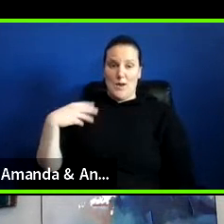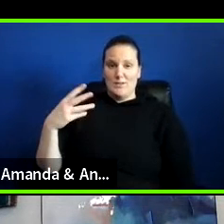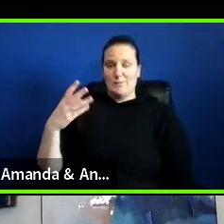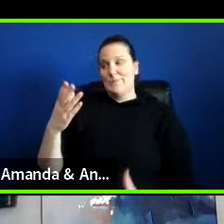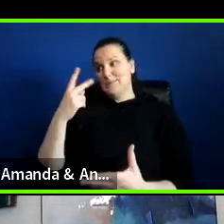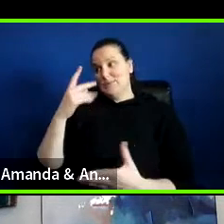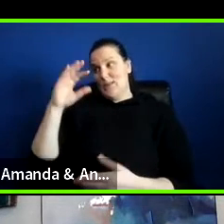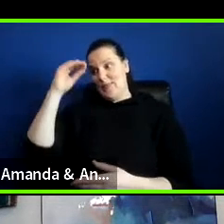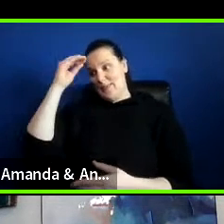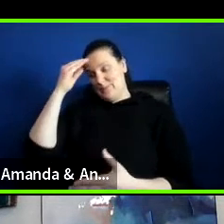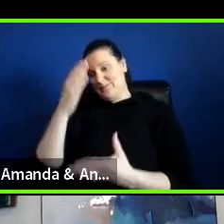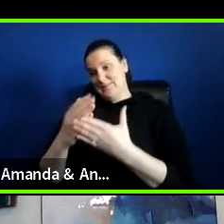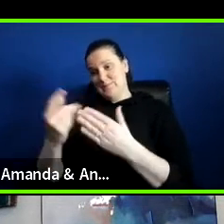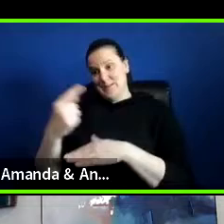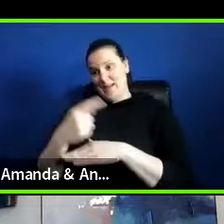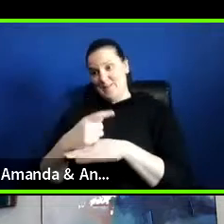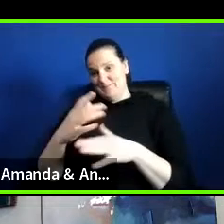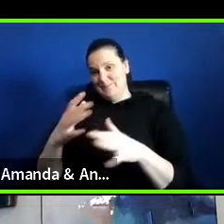one of these days.